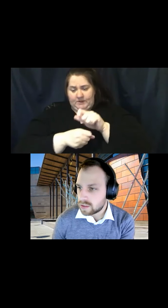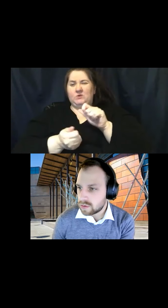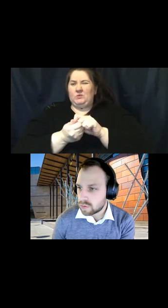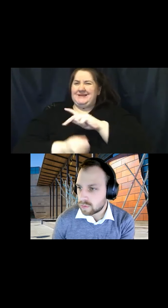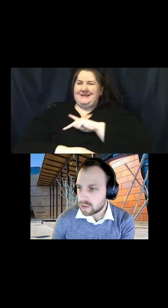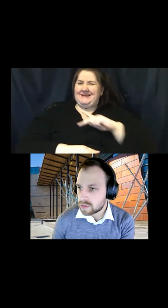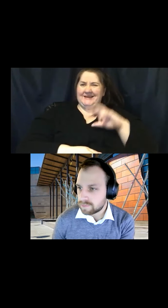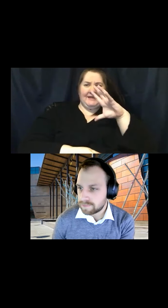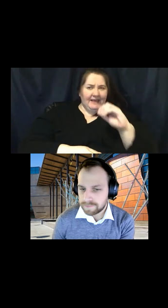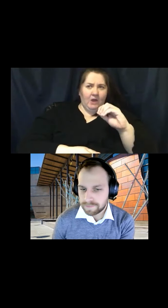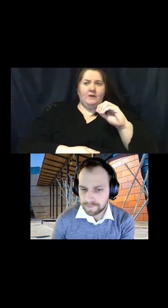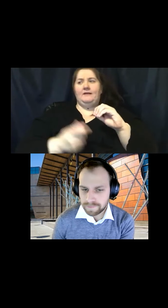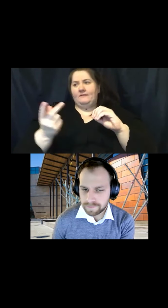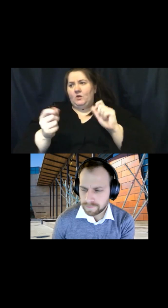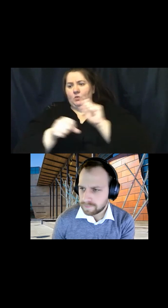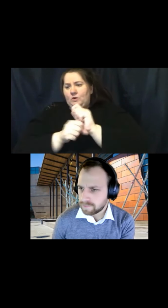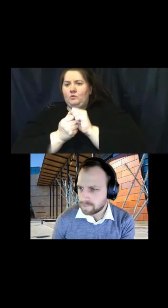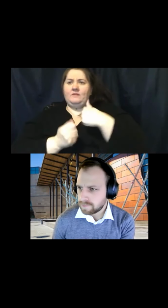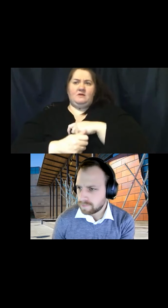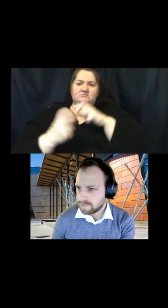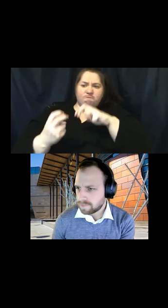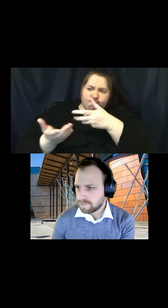County is continuing to work with us.